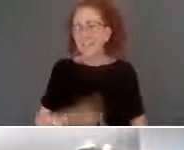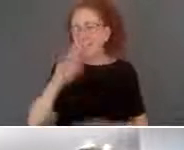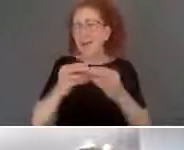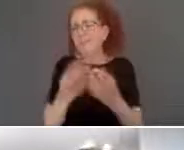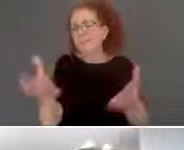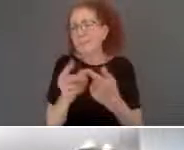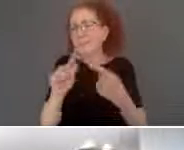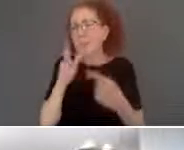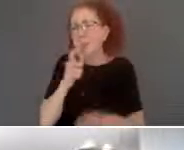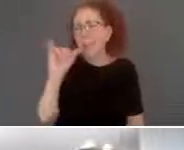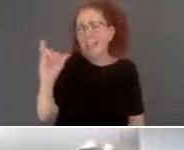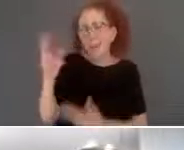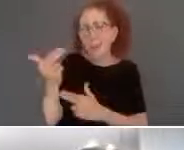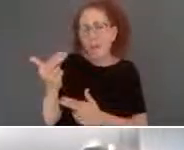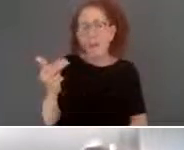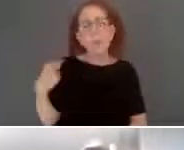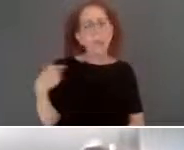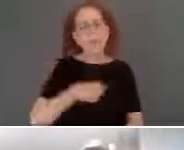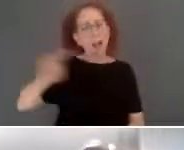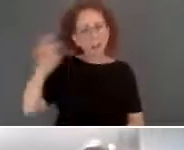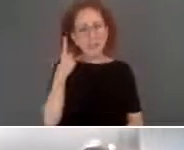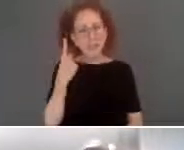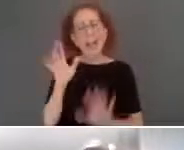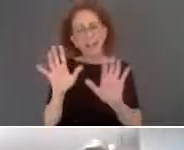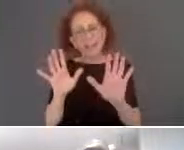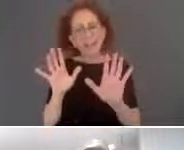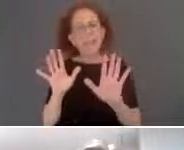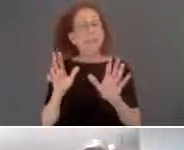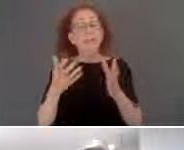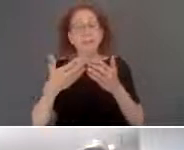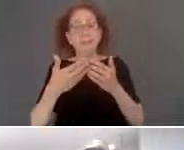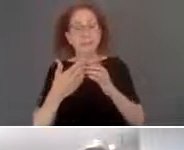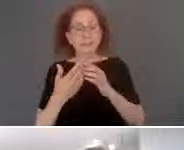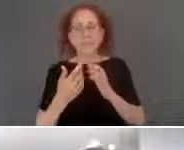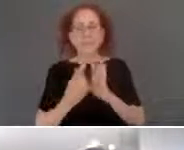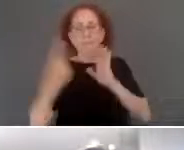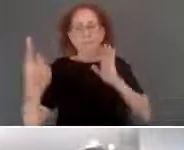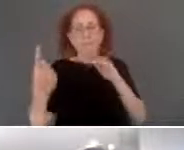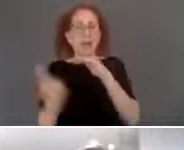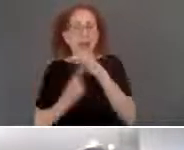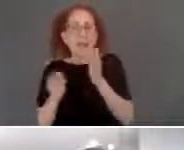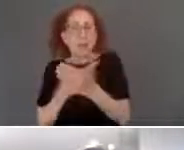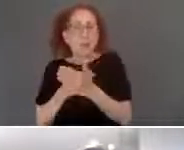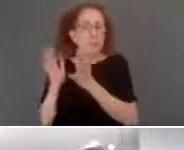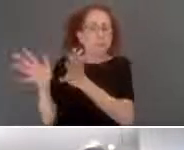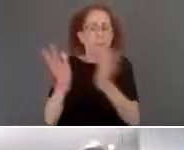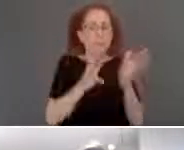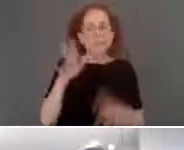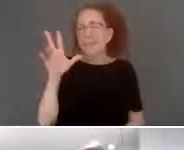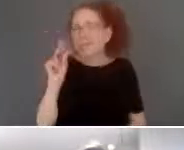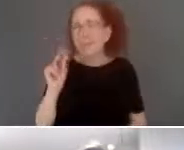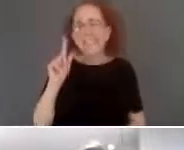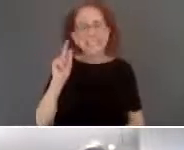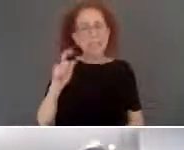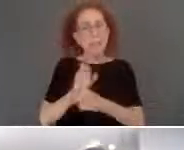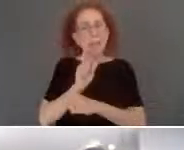our guests, because we realize that it's not just about isolating the individual in a room. We really need to be able to make sure